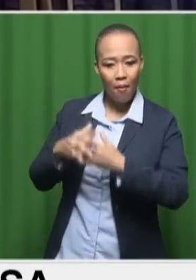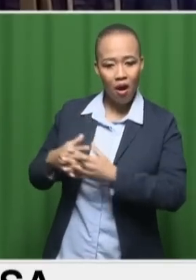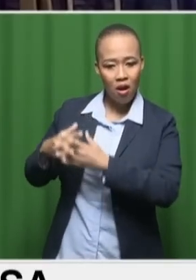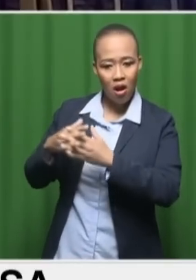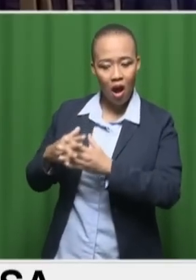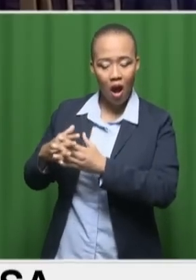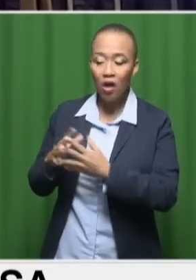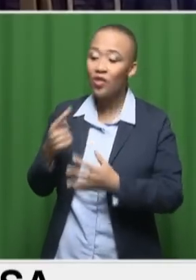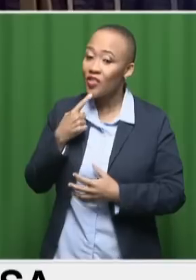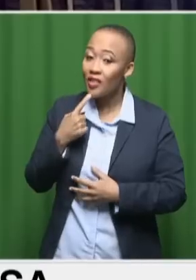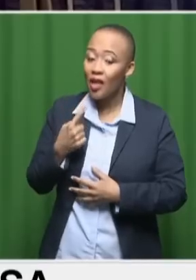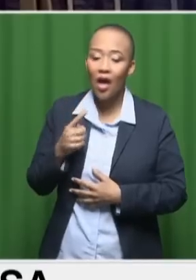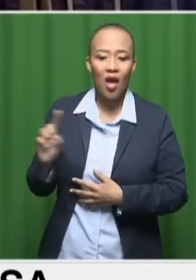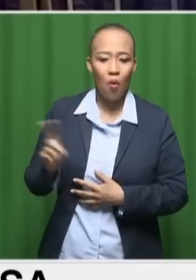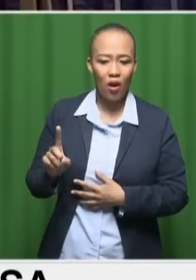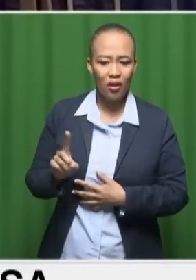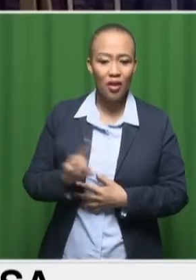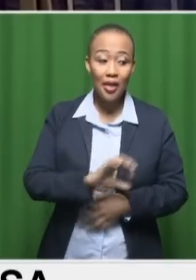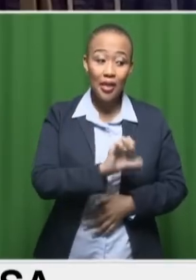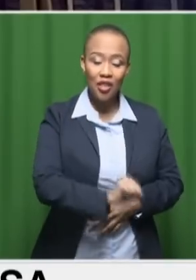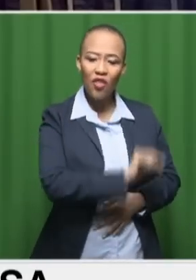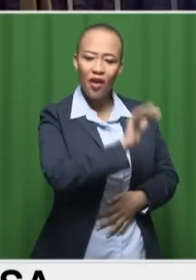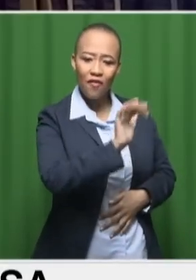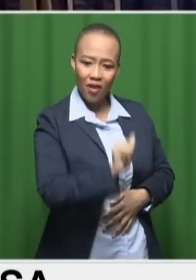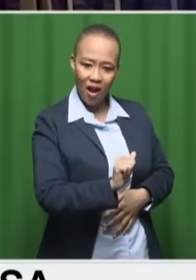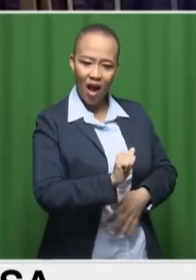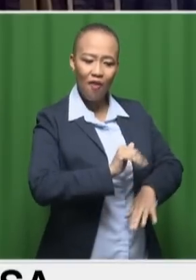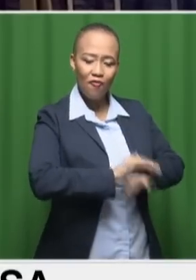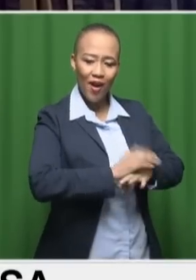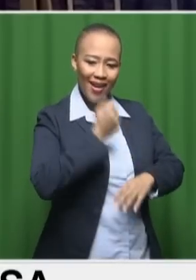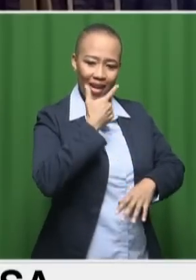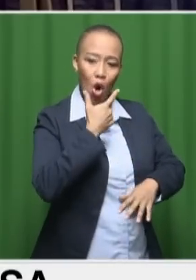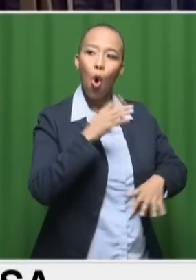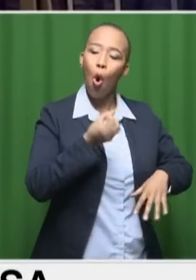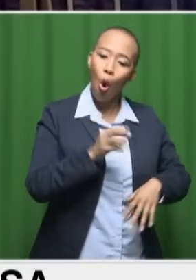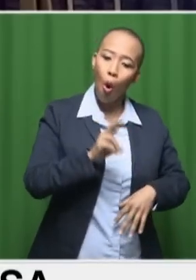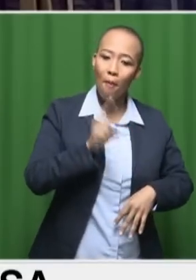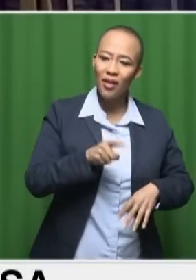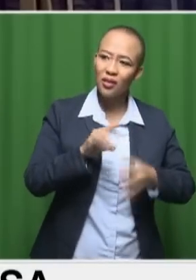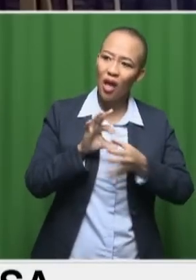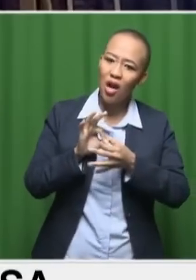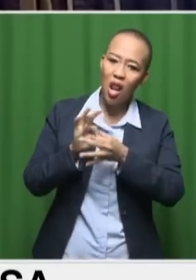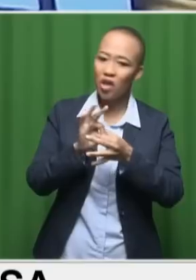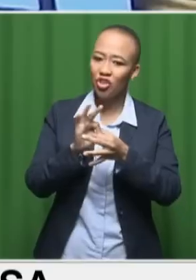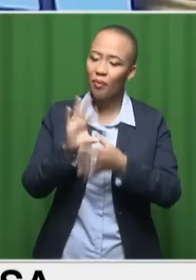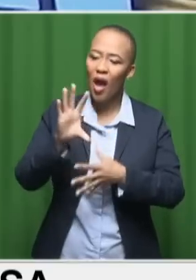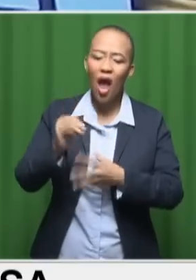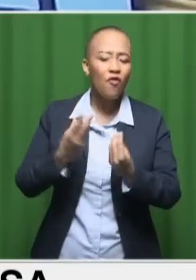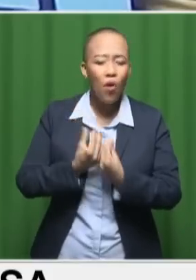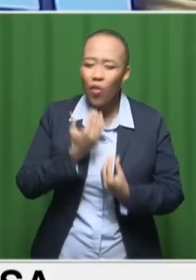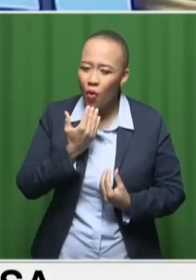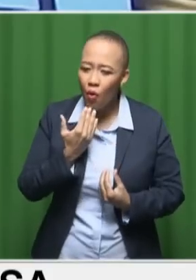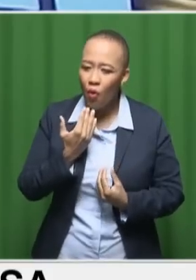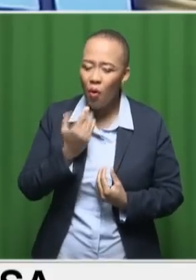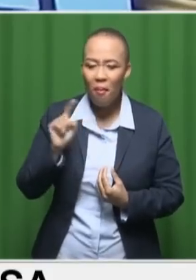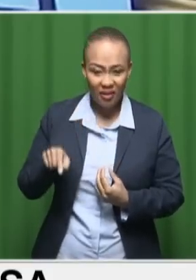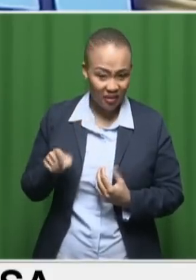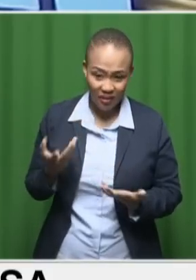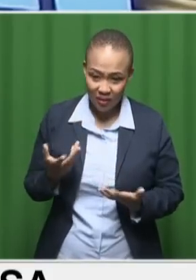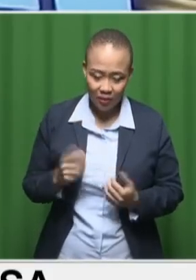neutral, non-aligned stance and has refused to cut ties with Russia. Now, is it fair, some would ask, for